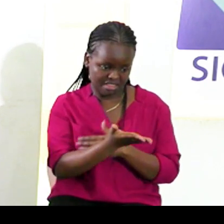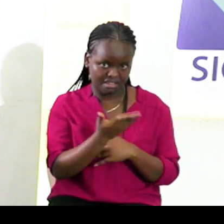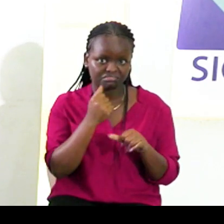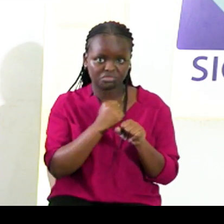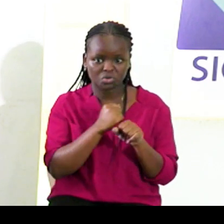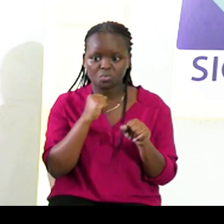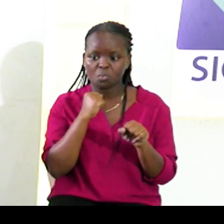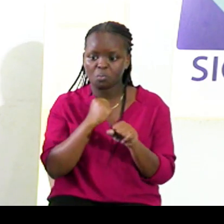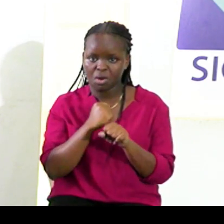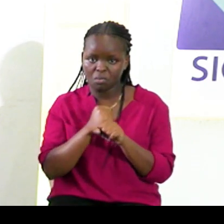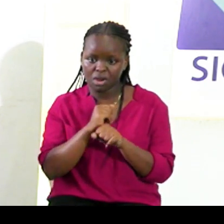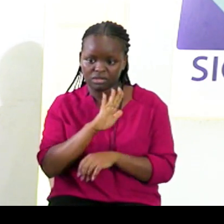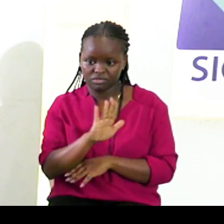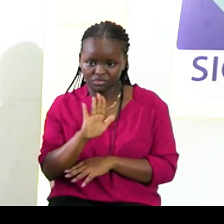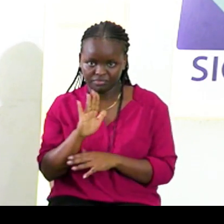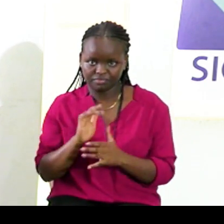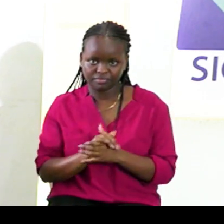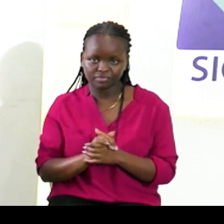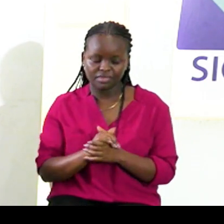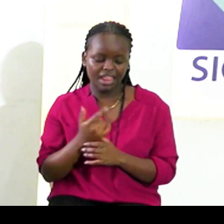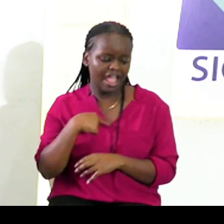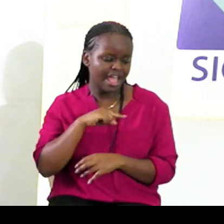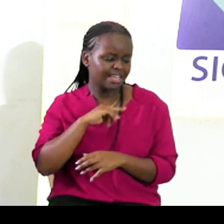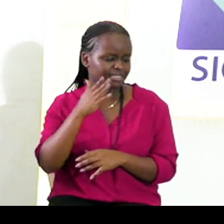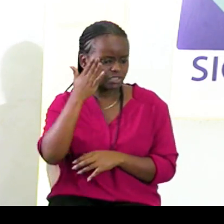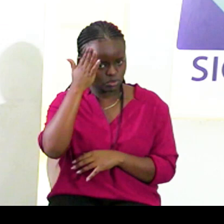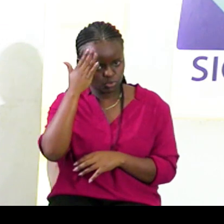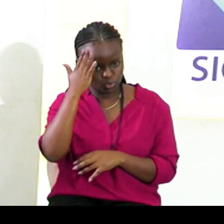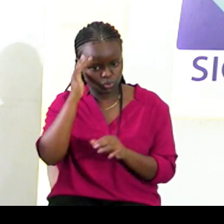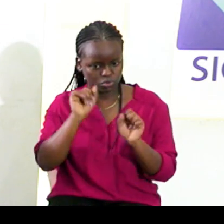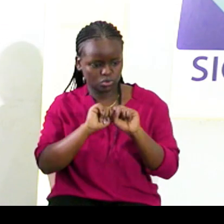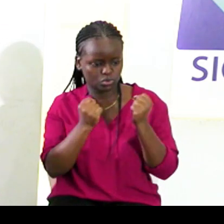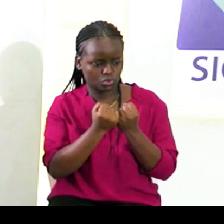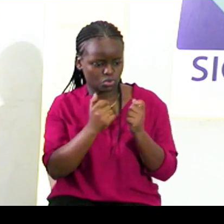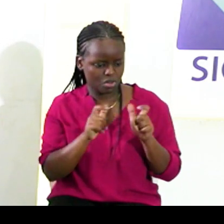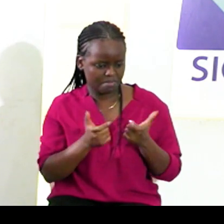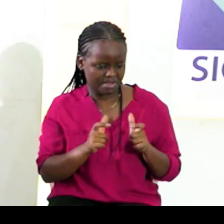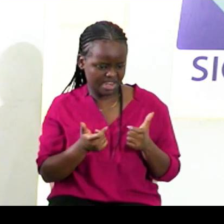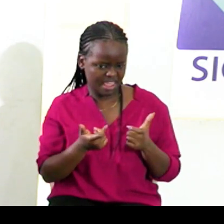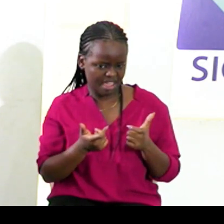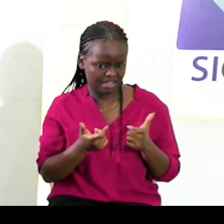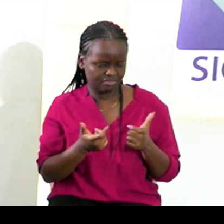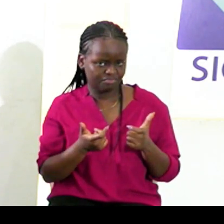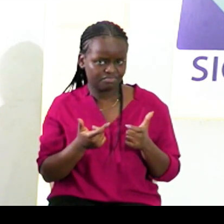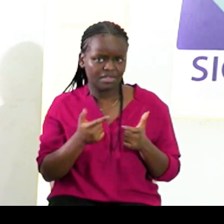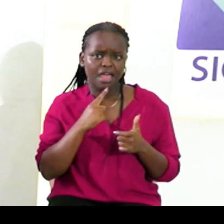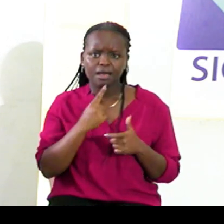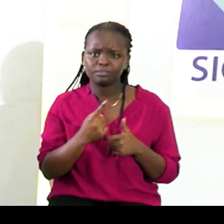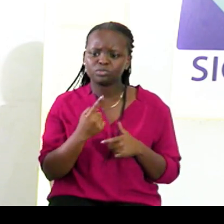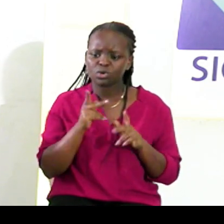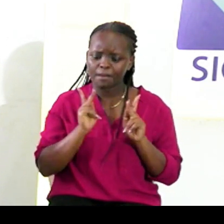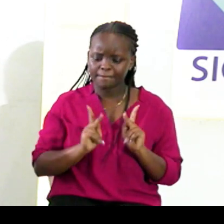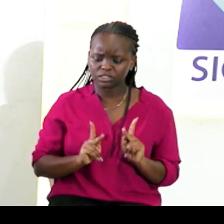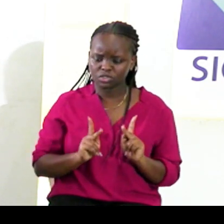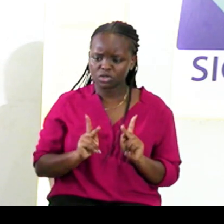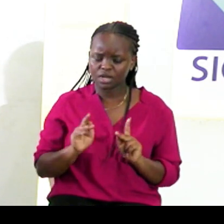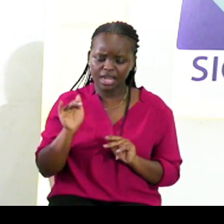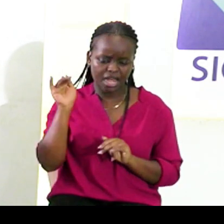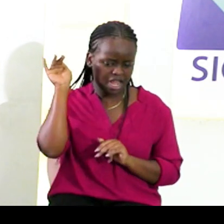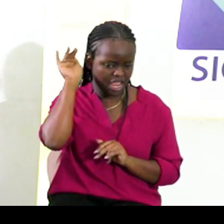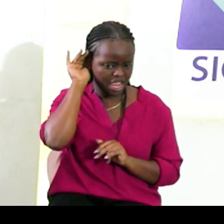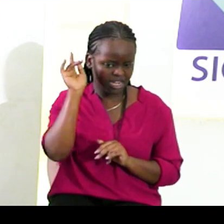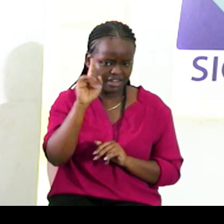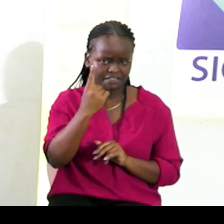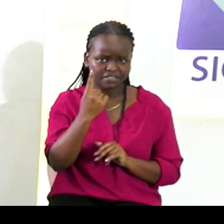I think we are familiar with the social media platforms, but I'm sure there's someone who is hearing